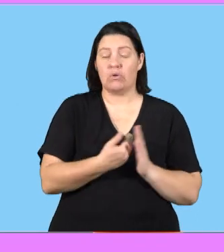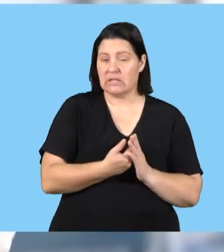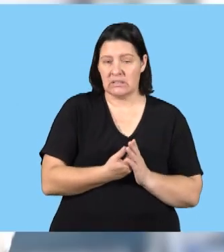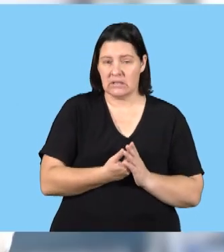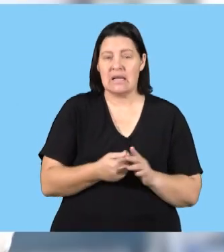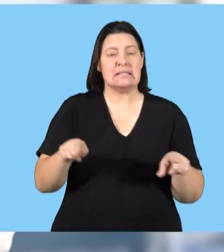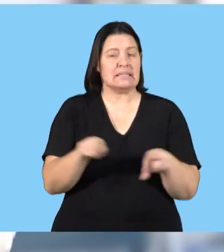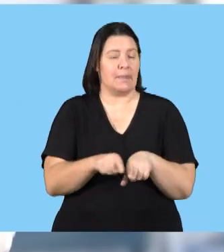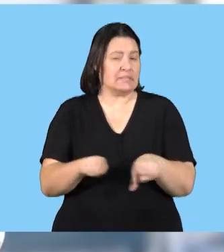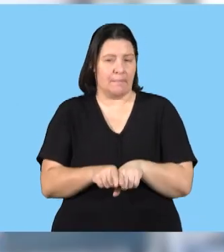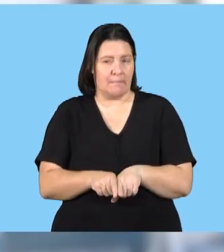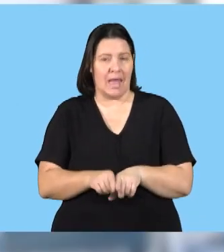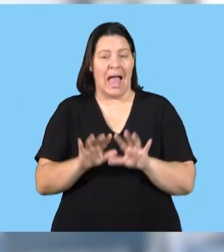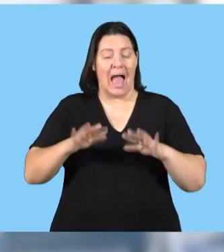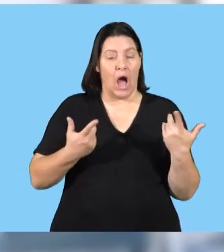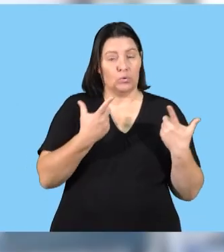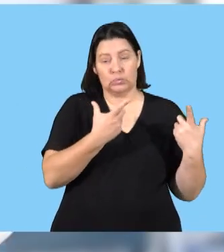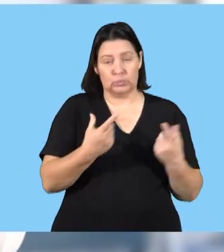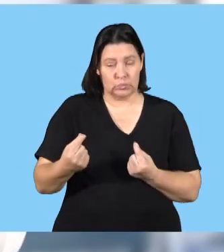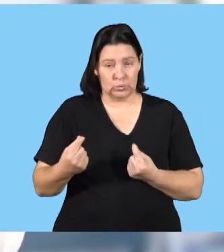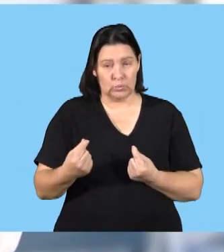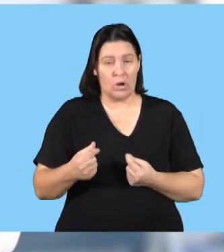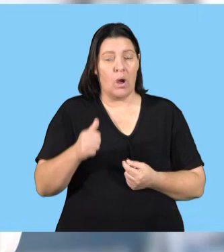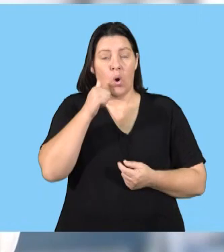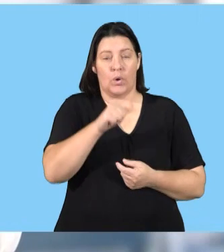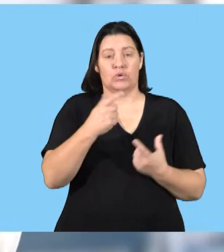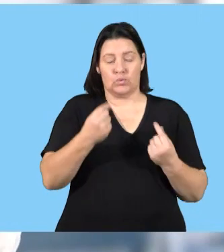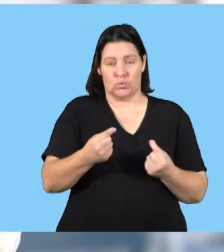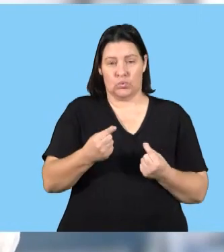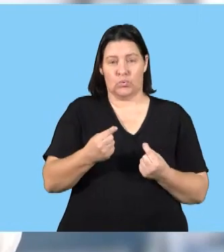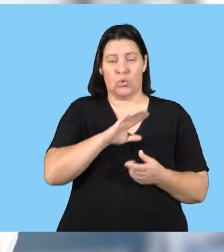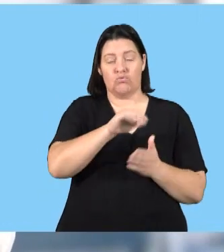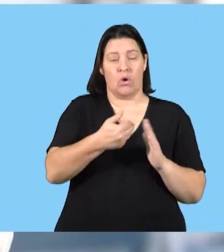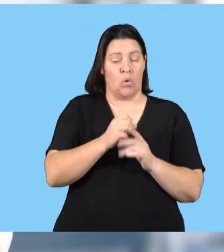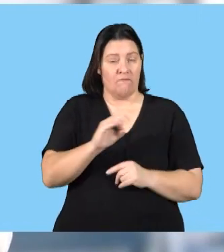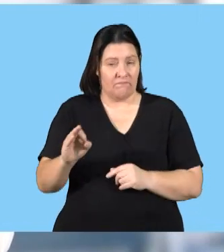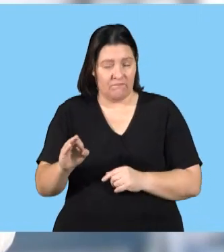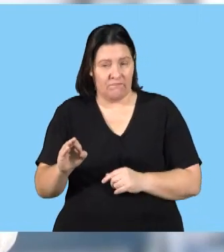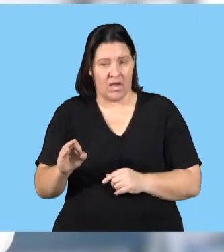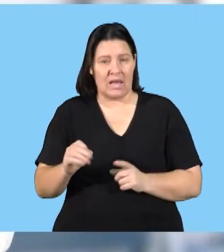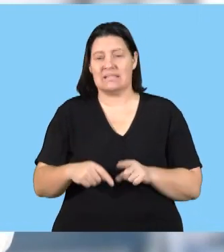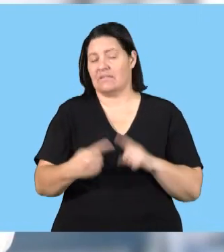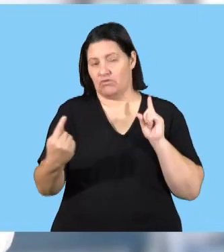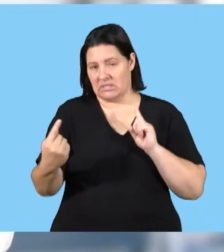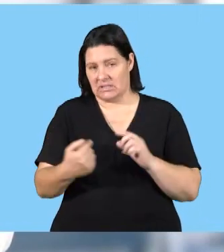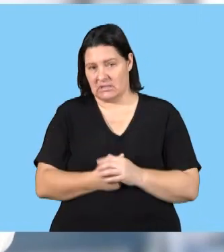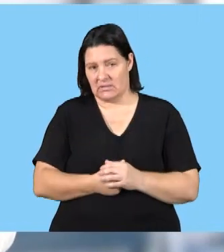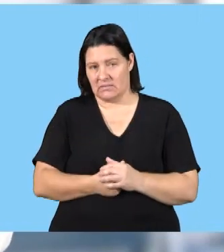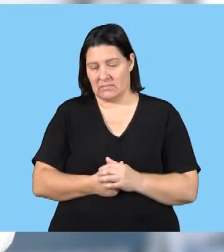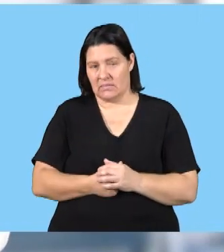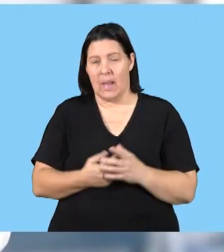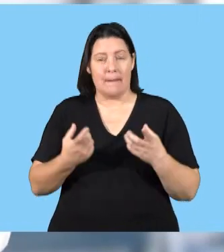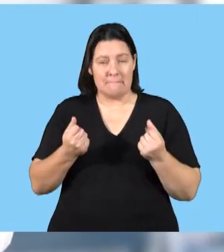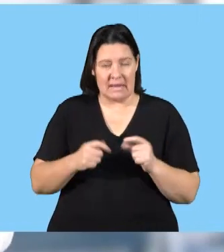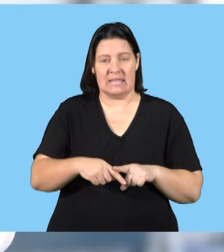rounding the same way. The way you do the rounding when you do the round off is not the same way that we do the rounding when we round